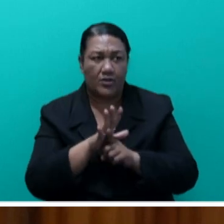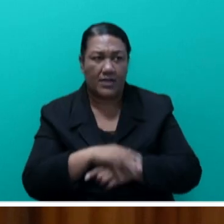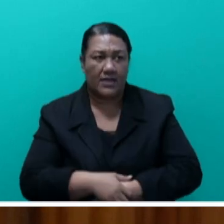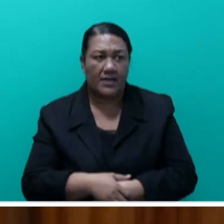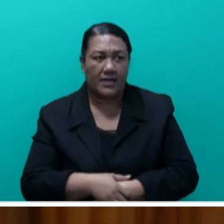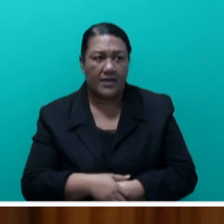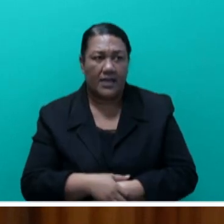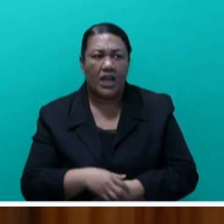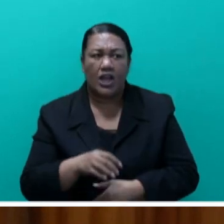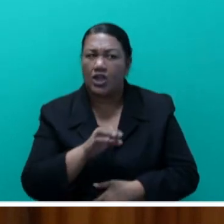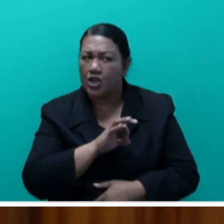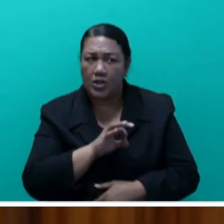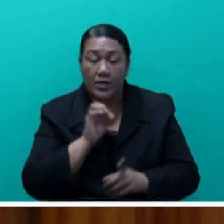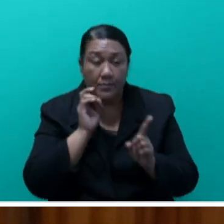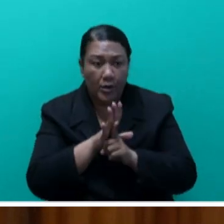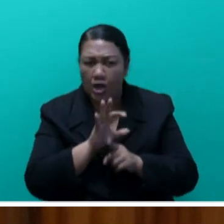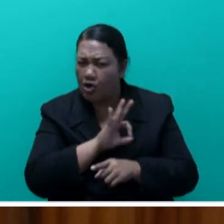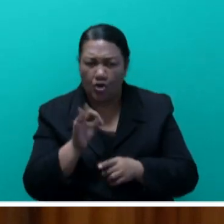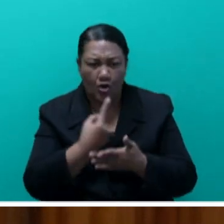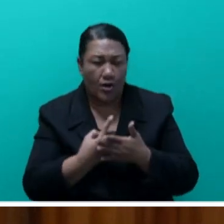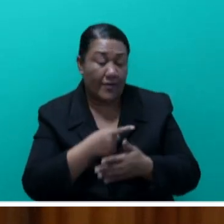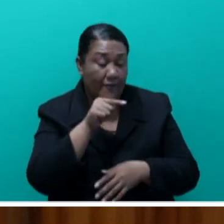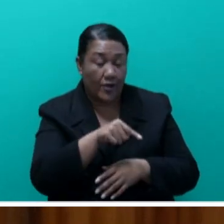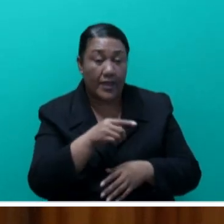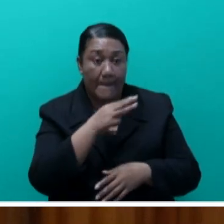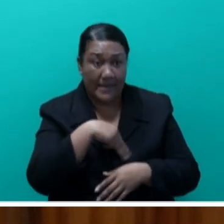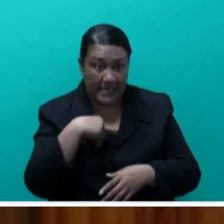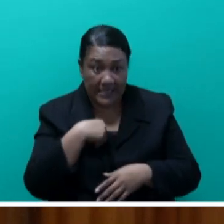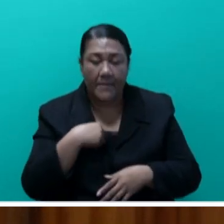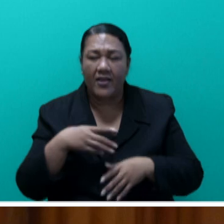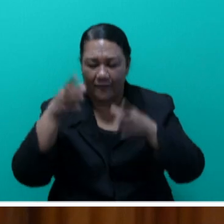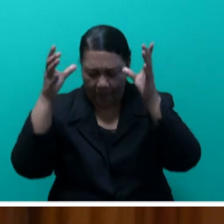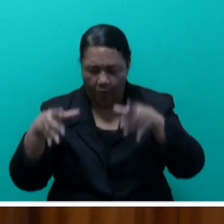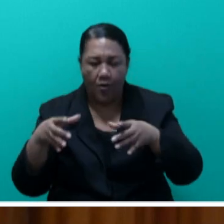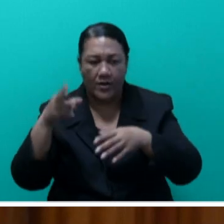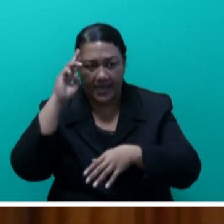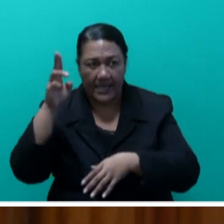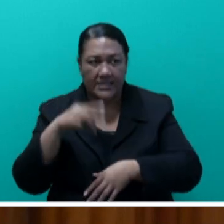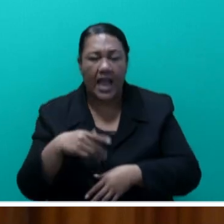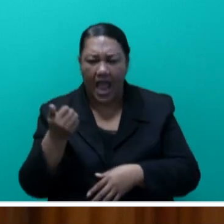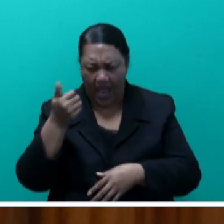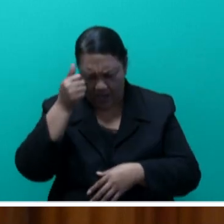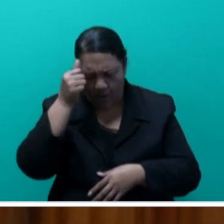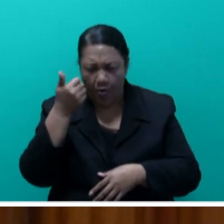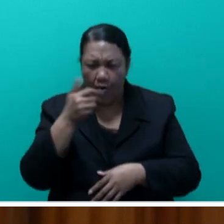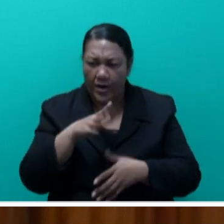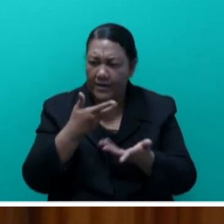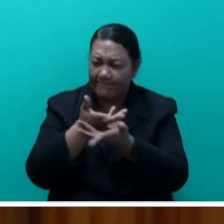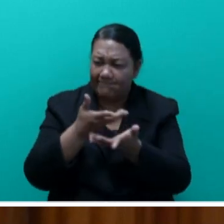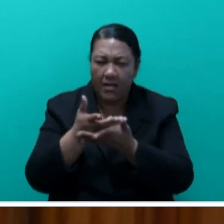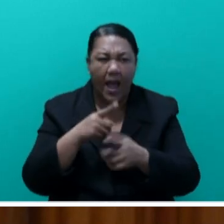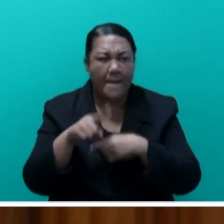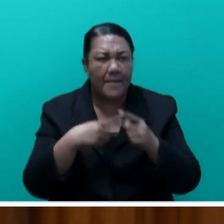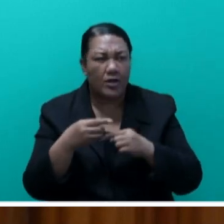important not only for the ministry but for the nation as a whole. I know it's been talked about since the budget debate, so